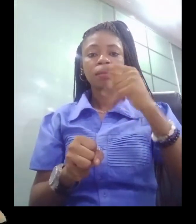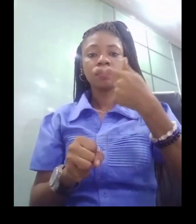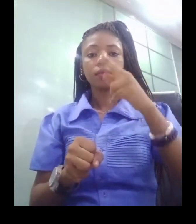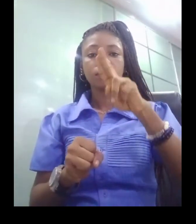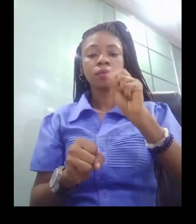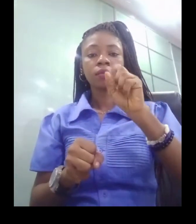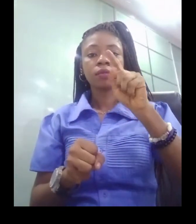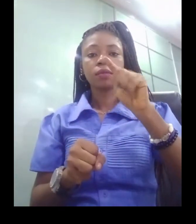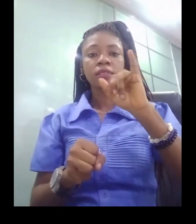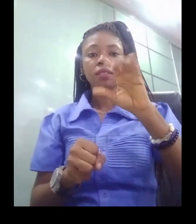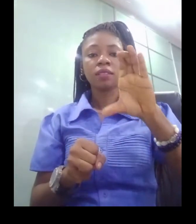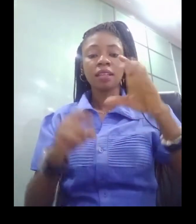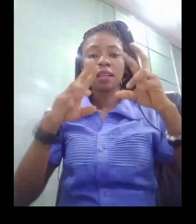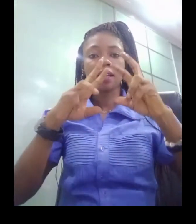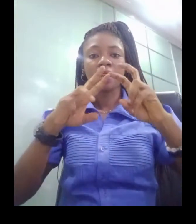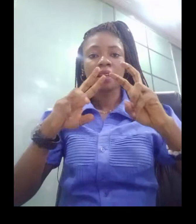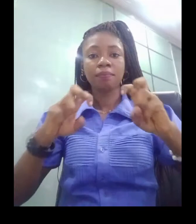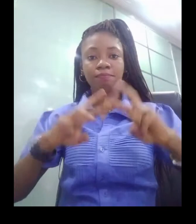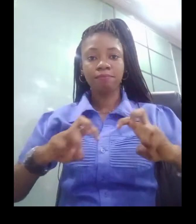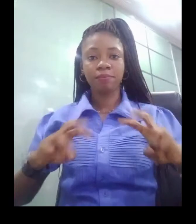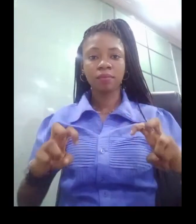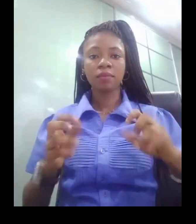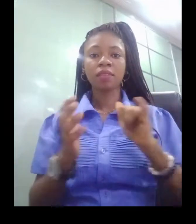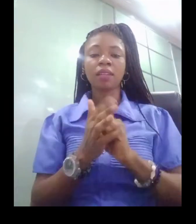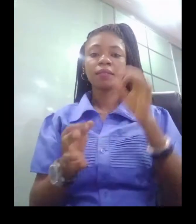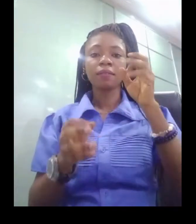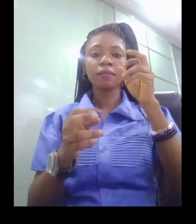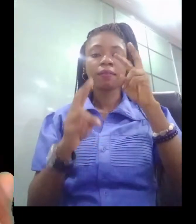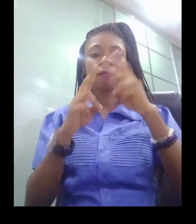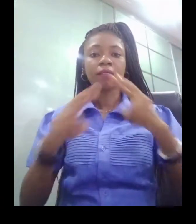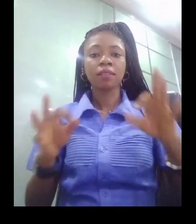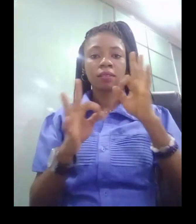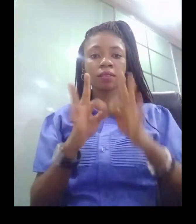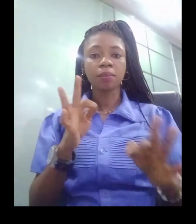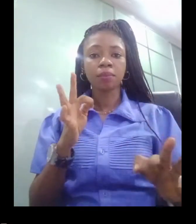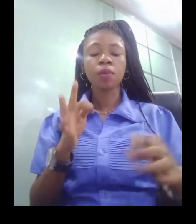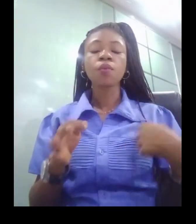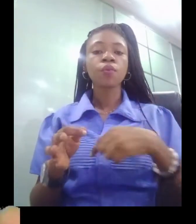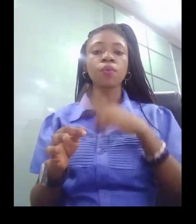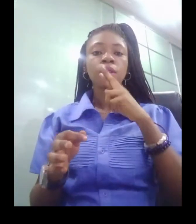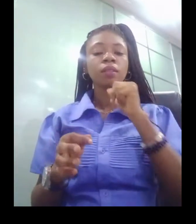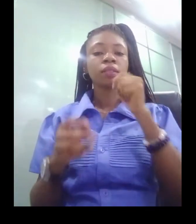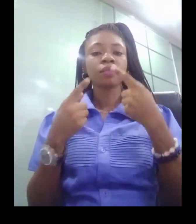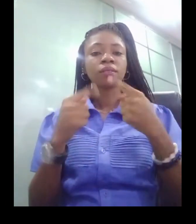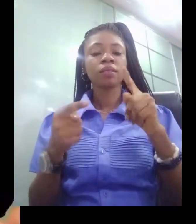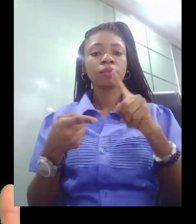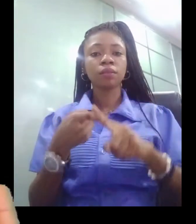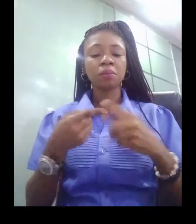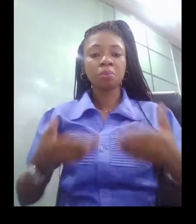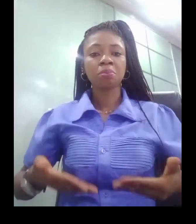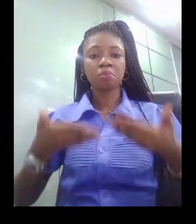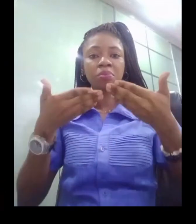a simple thing, okay? We are not at least trying to